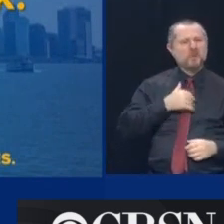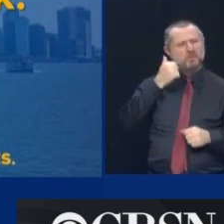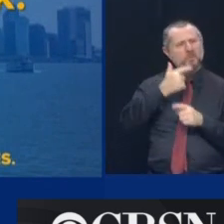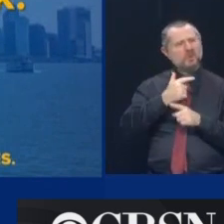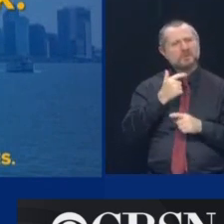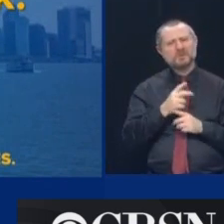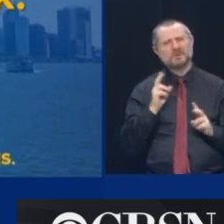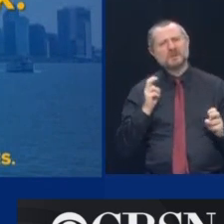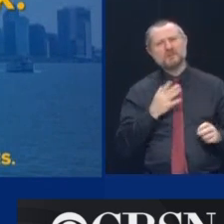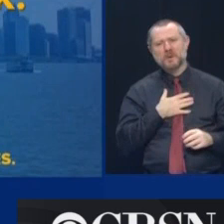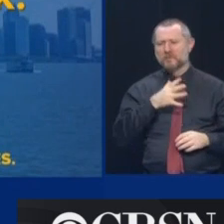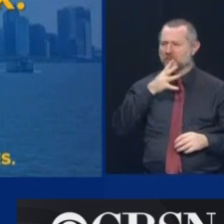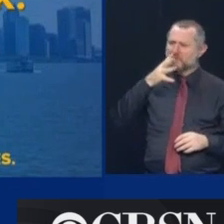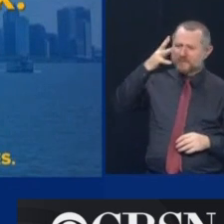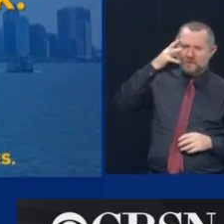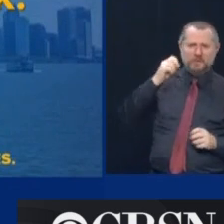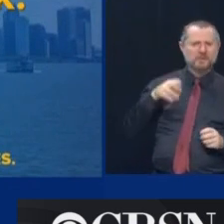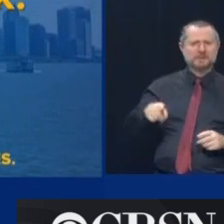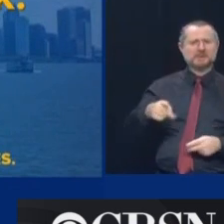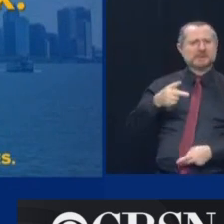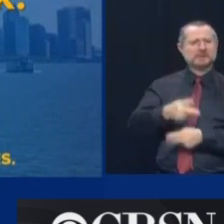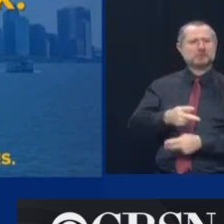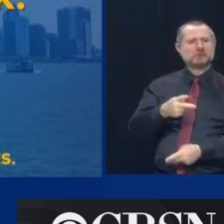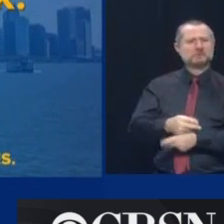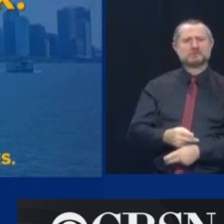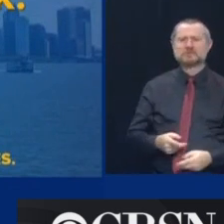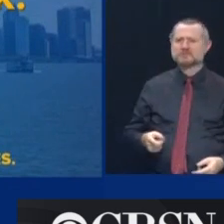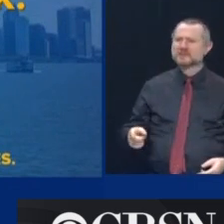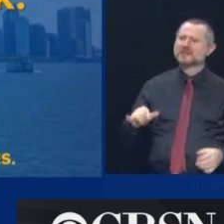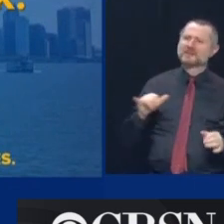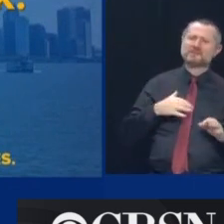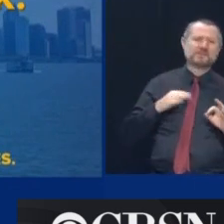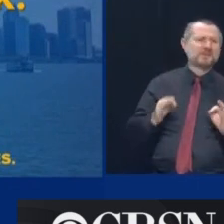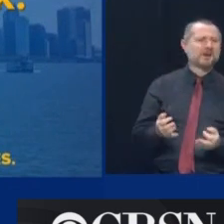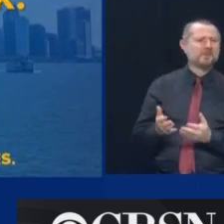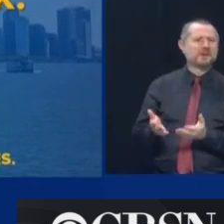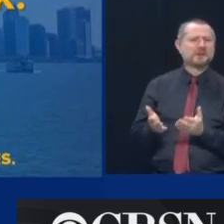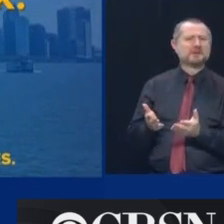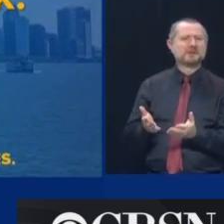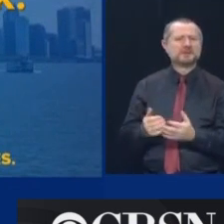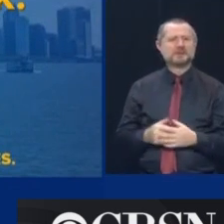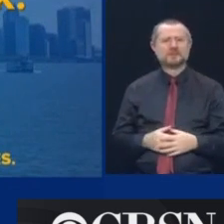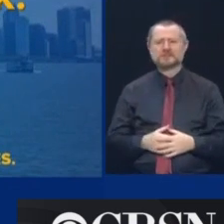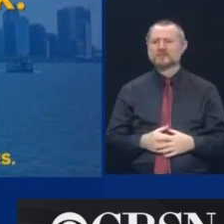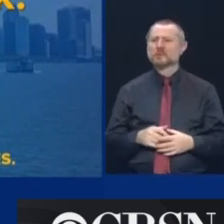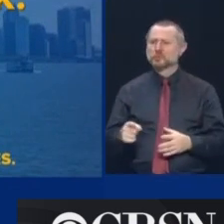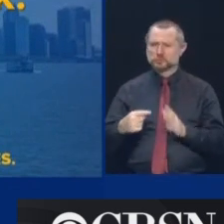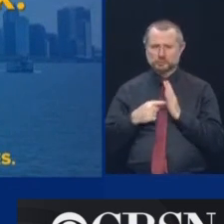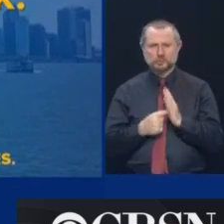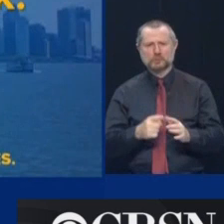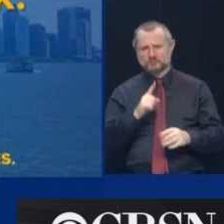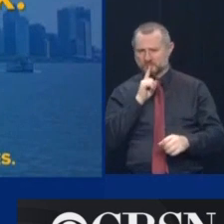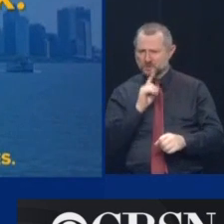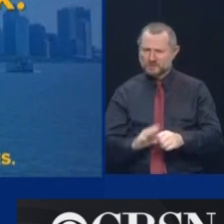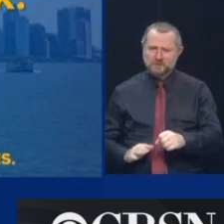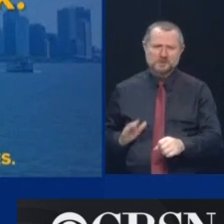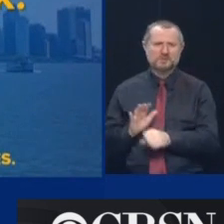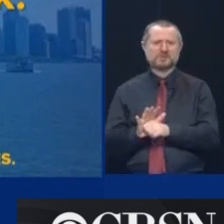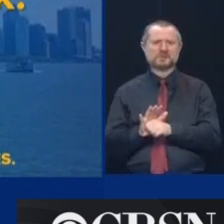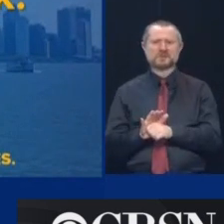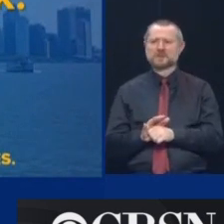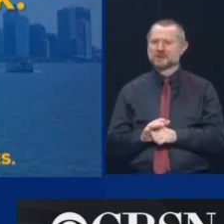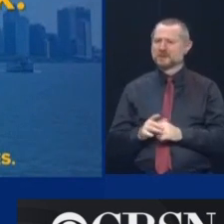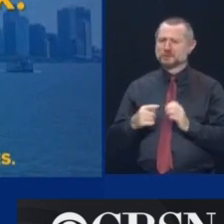mother or your father. That's the dedication that they showed. That's the love that